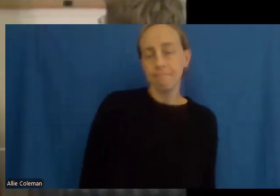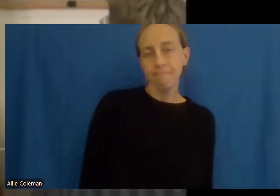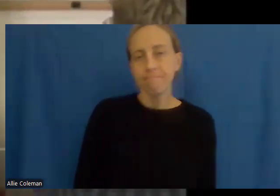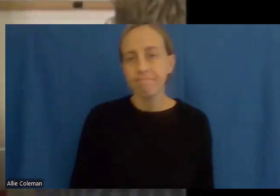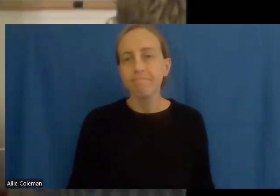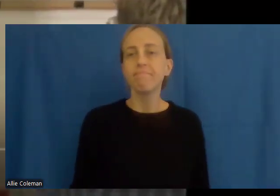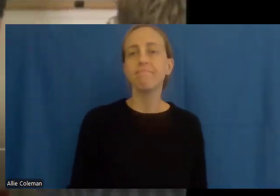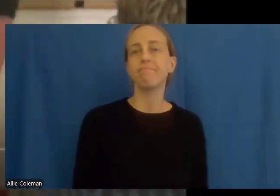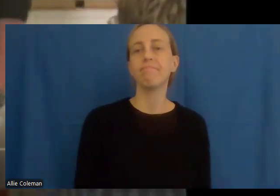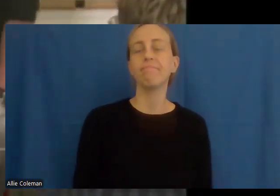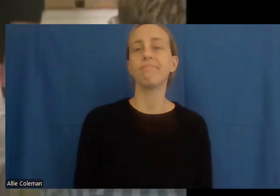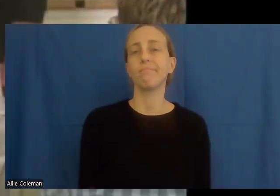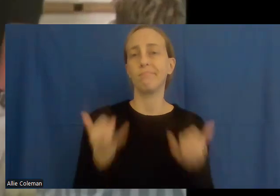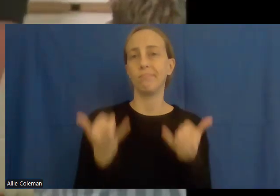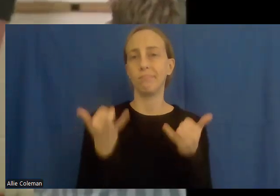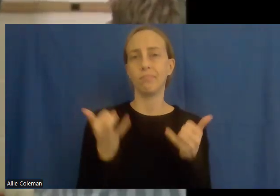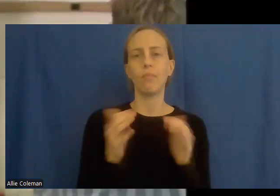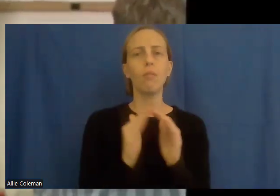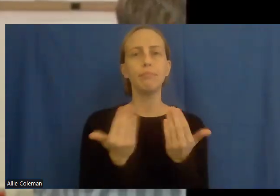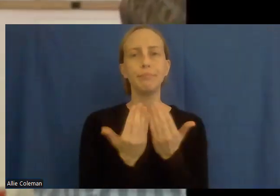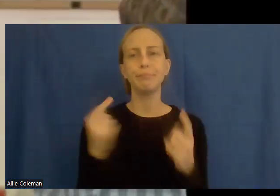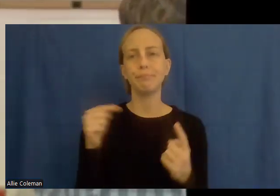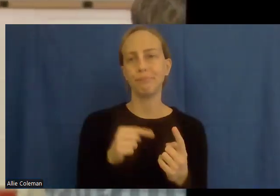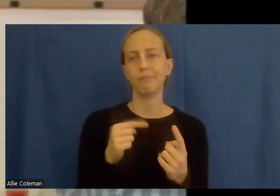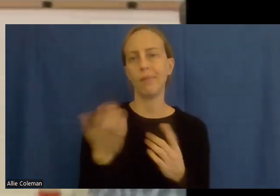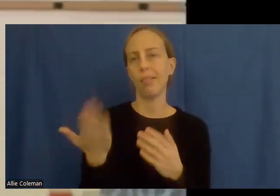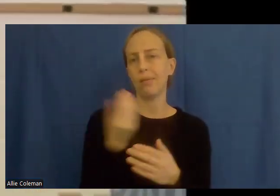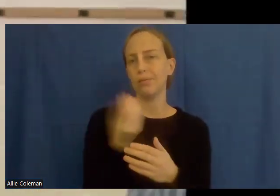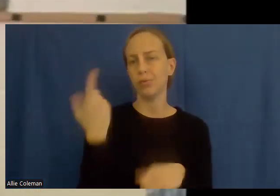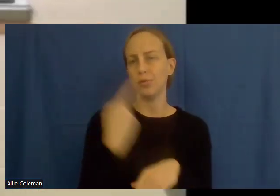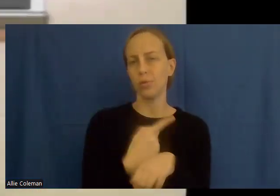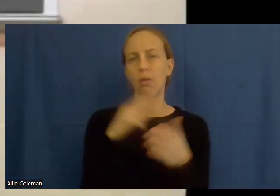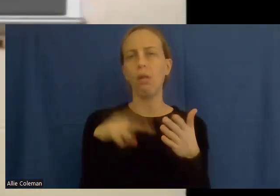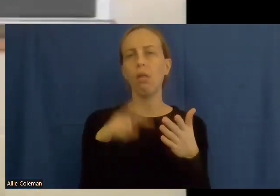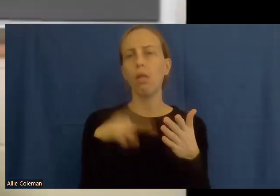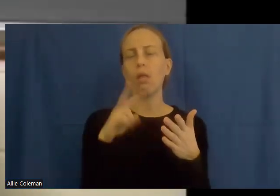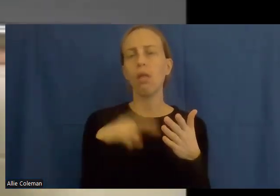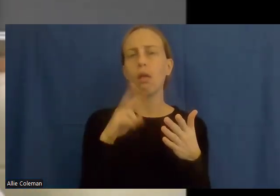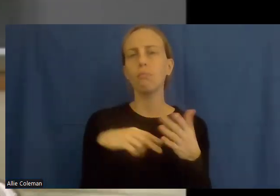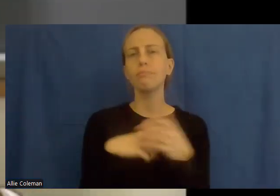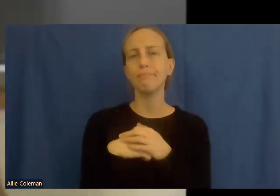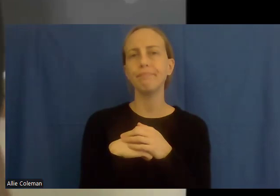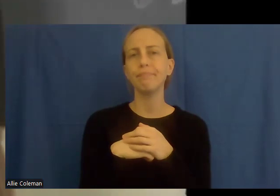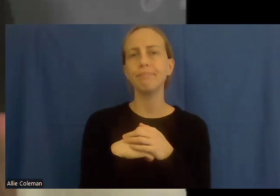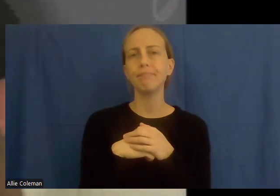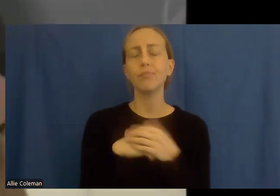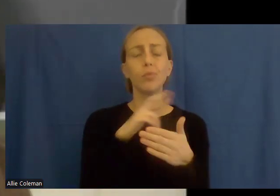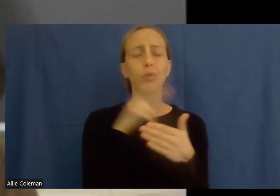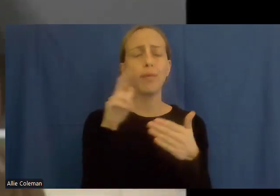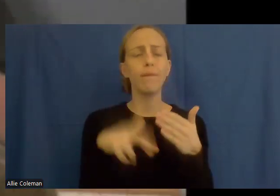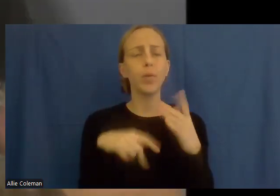Today, in your text for the last few days, you've started to read the information in a section review